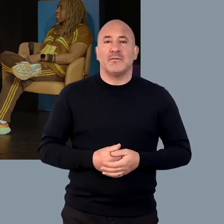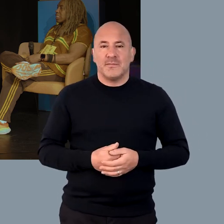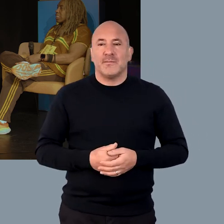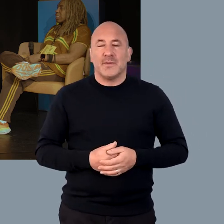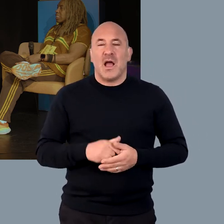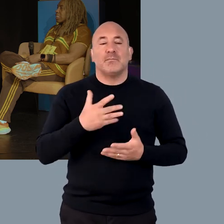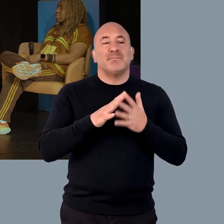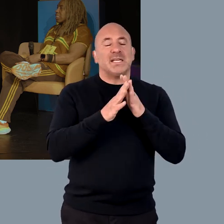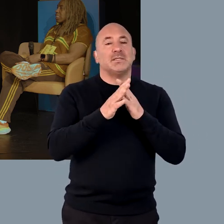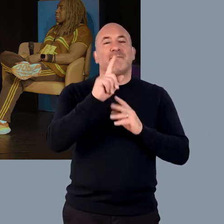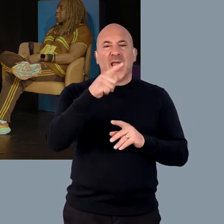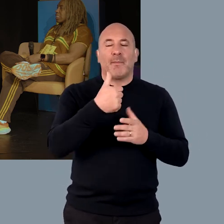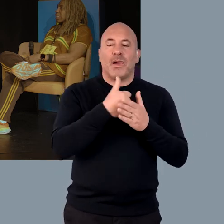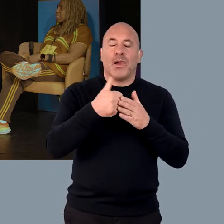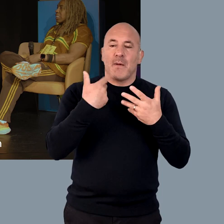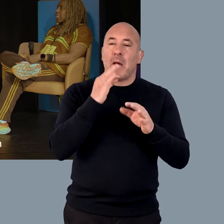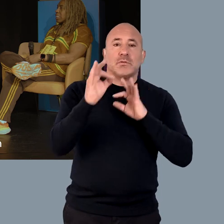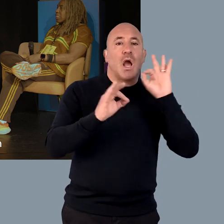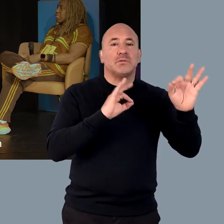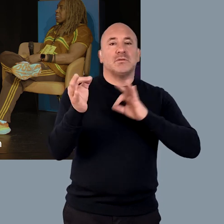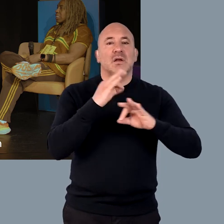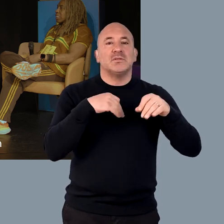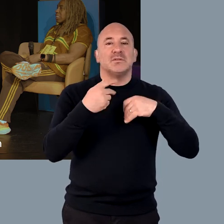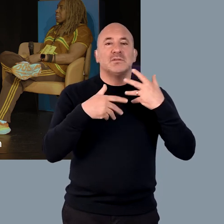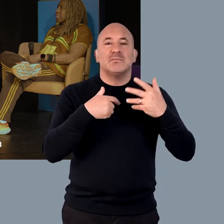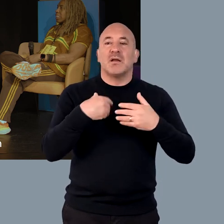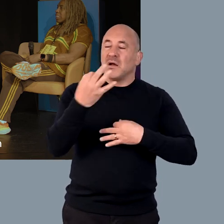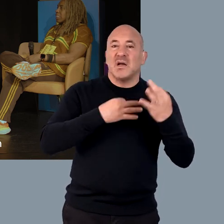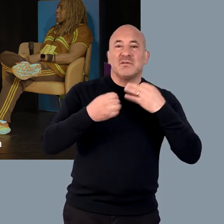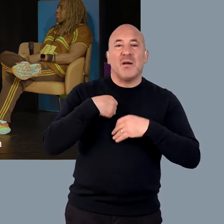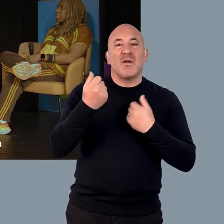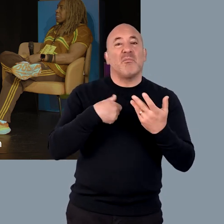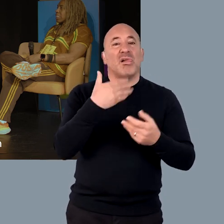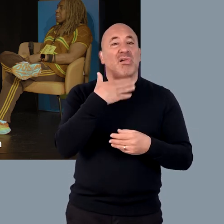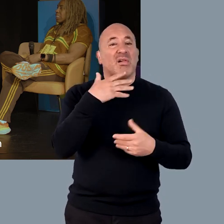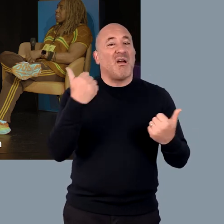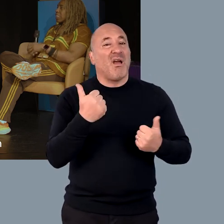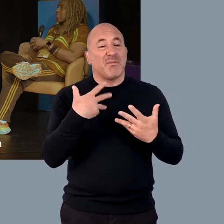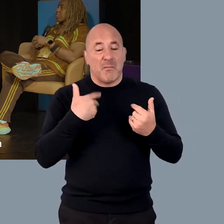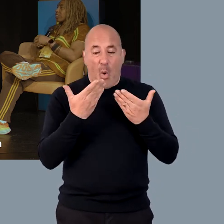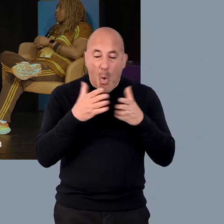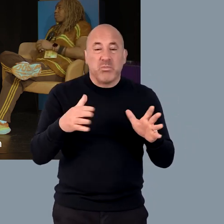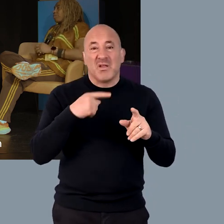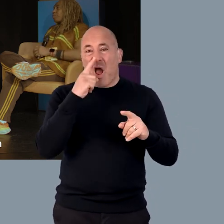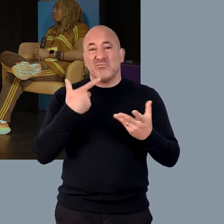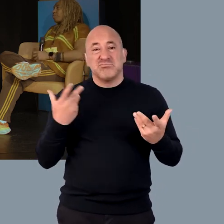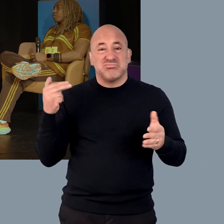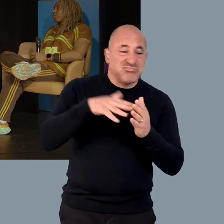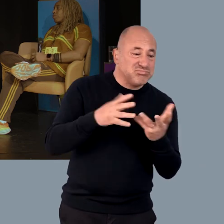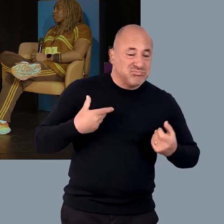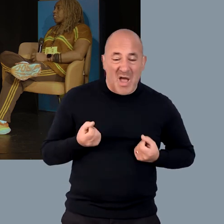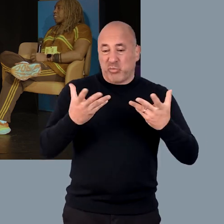and like if people get used to asking if people get used to being asked Then we can just all be a lot more open